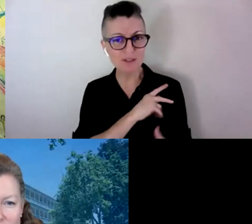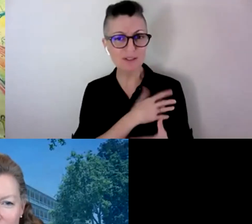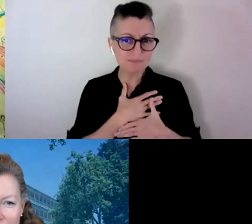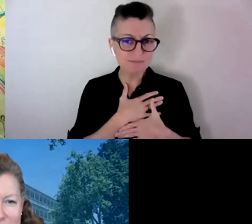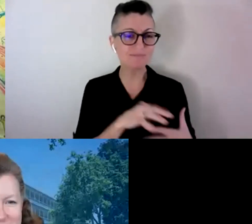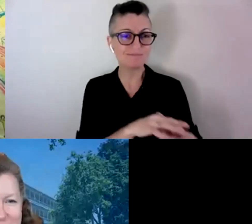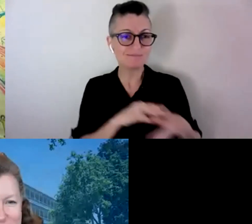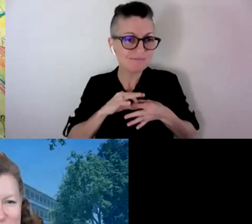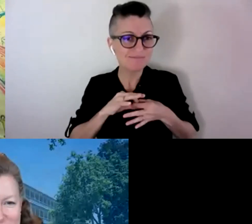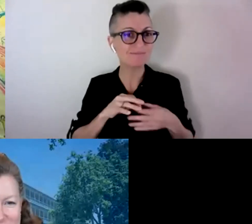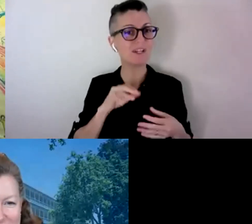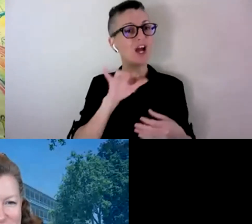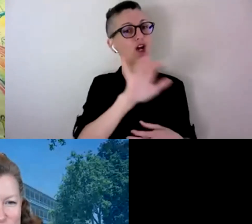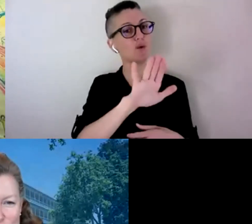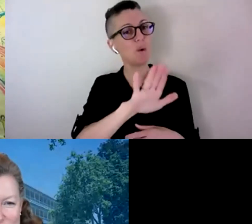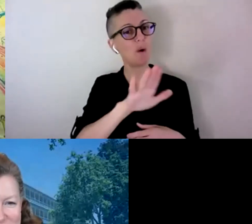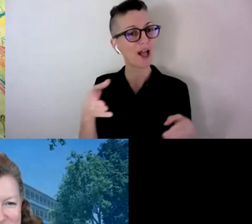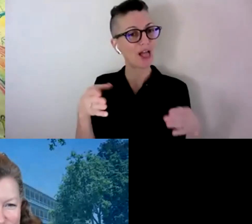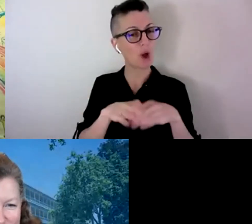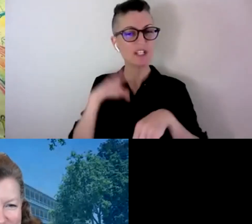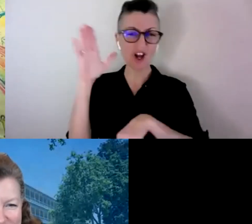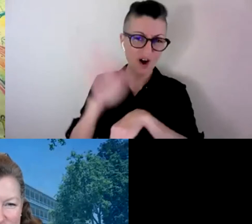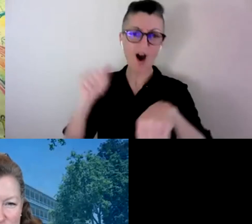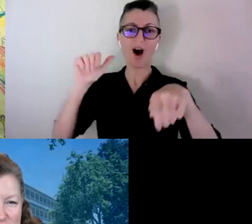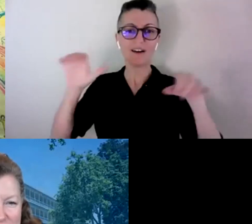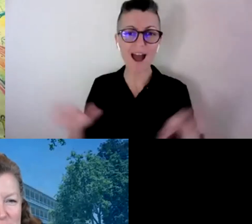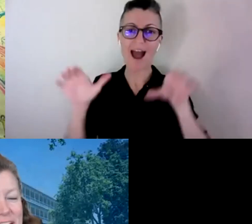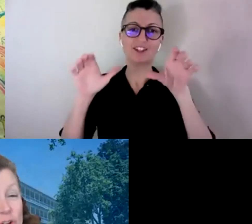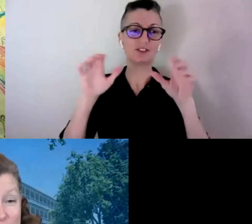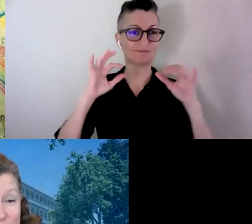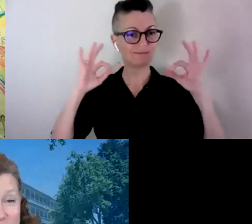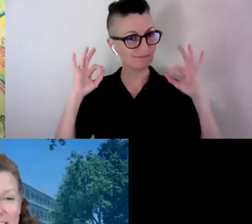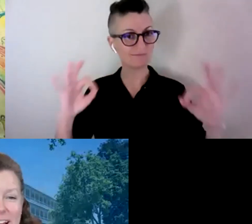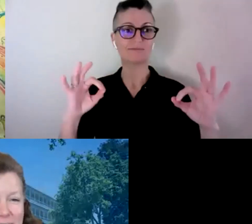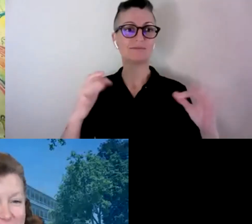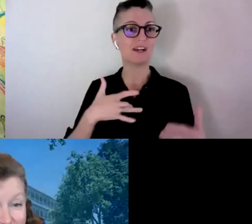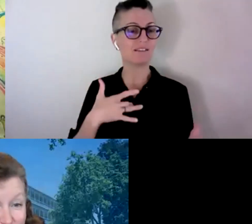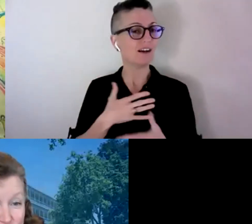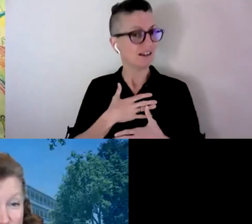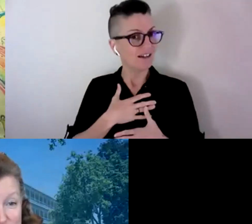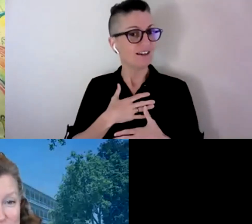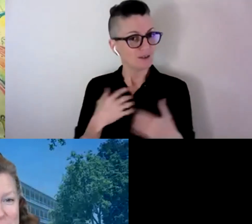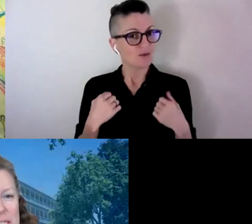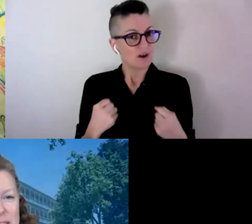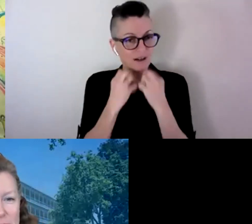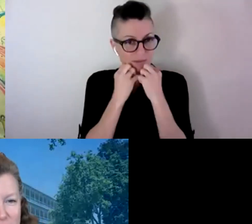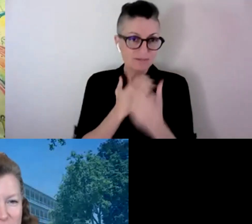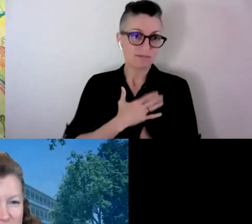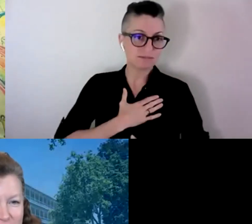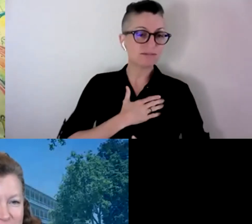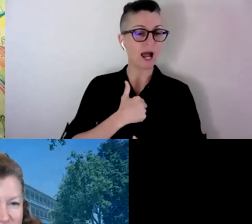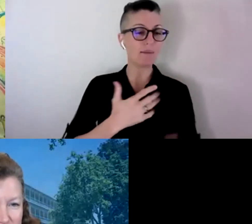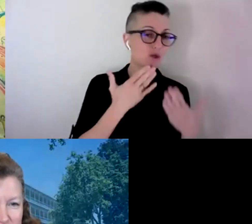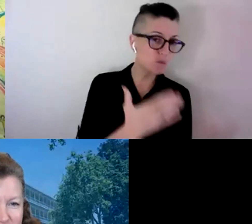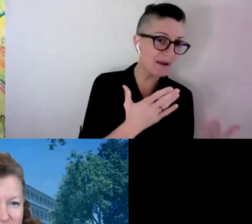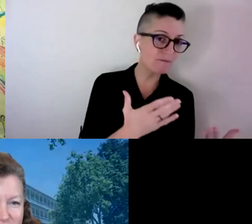to that call to action at the end, which resonated strongly. And I'm grateful on an individual personal basis and grateful on behalf